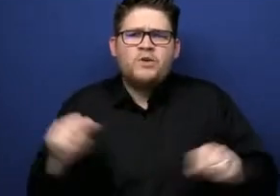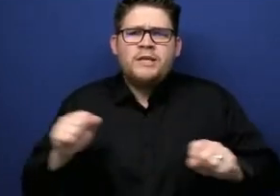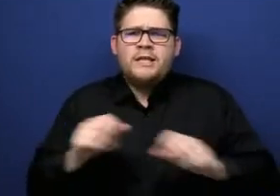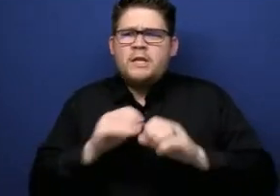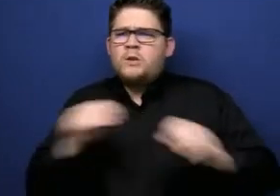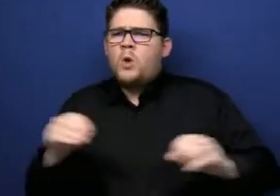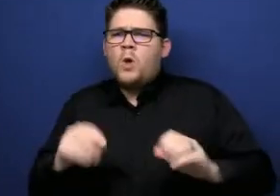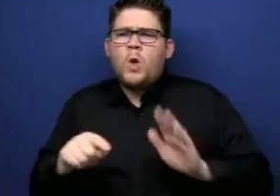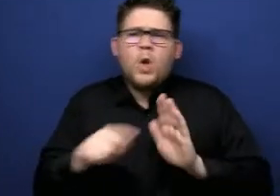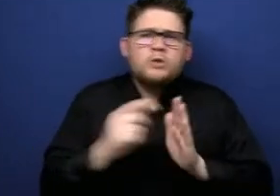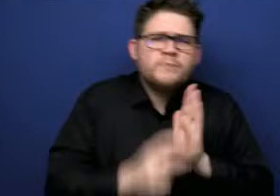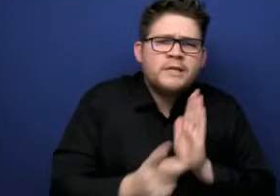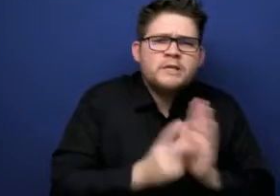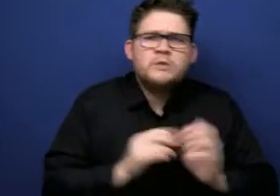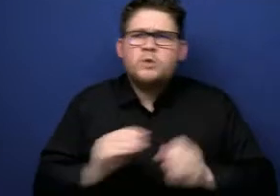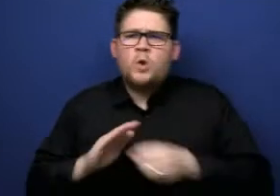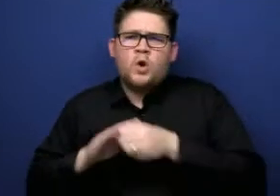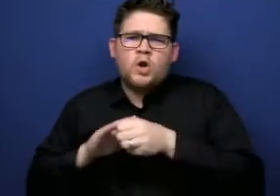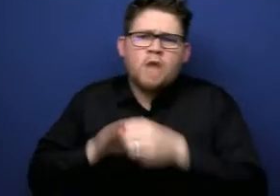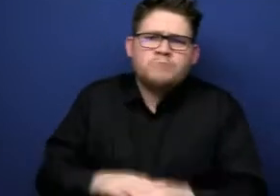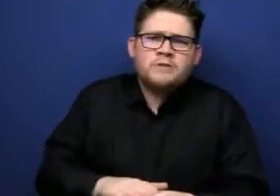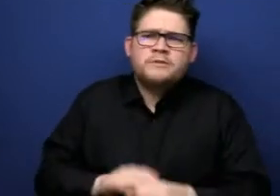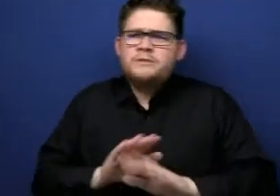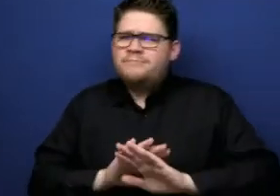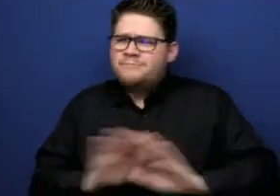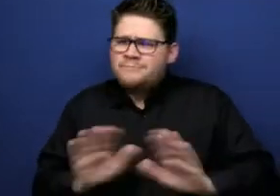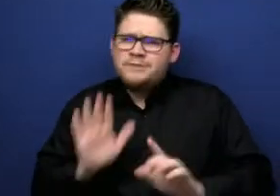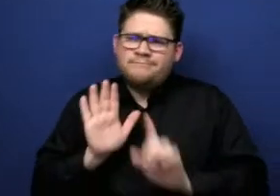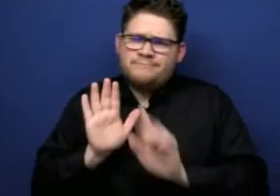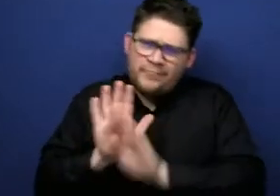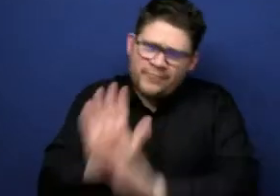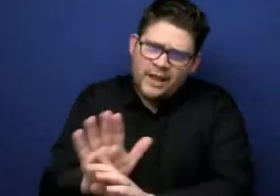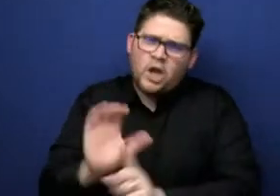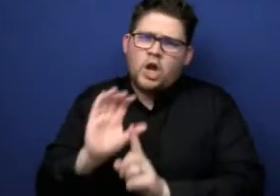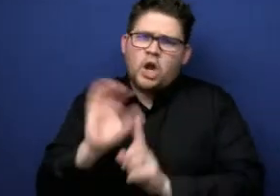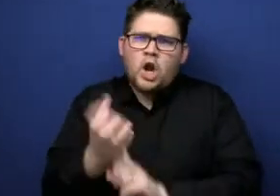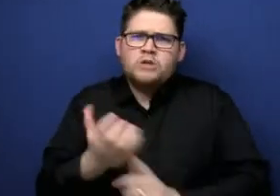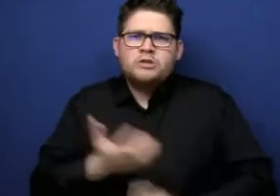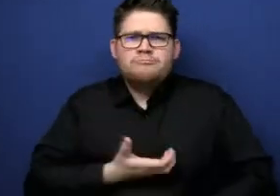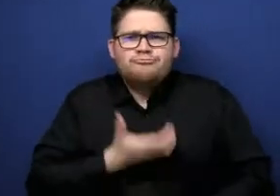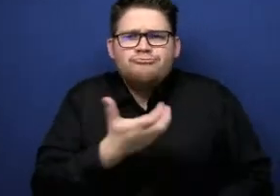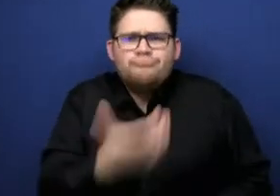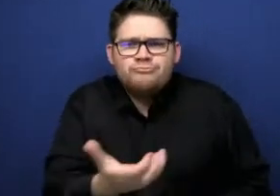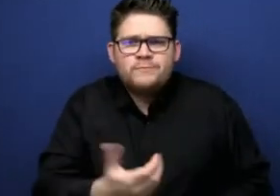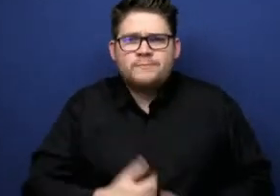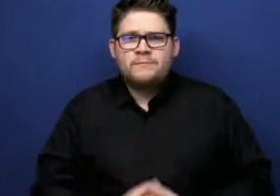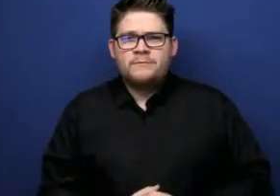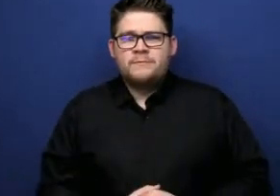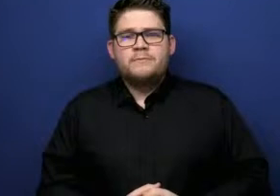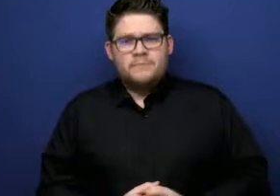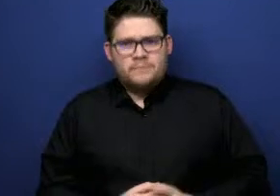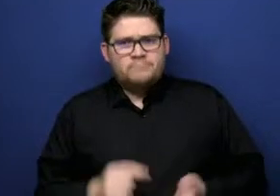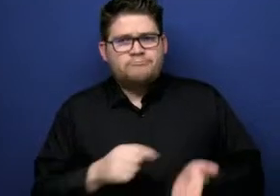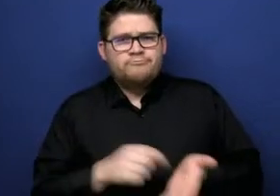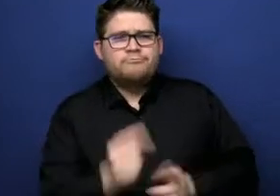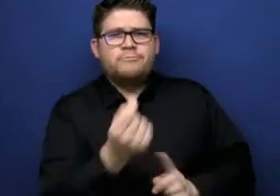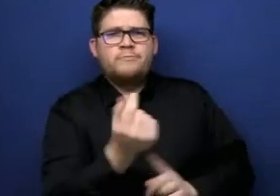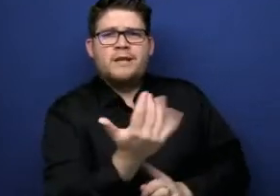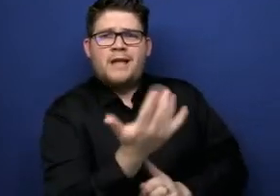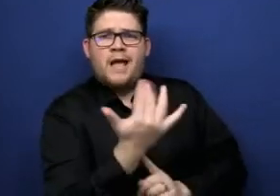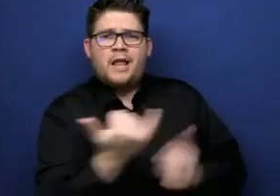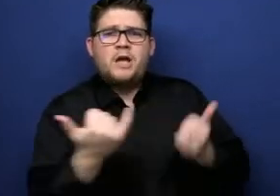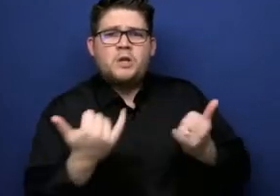identity in the province of British Columbia. As we light the candles of Yom HaShoah in remembrance, we must remain